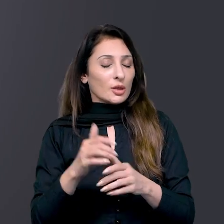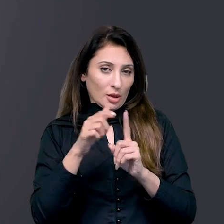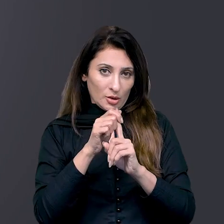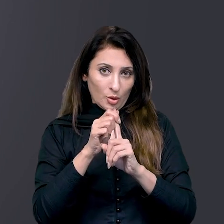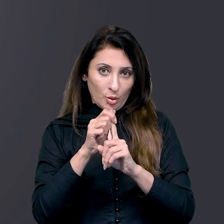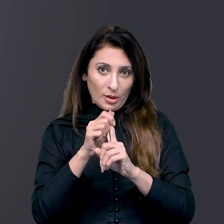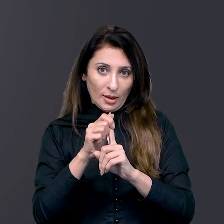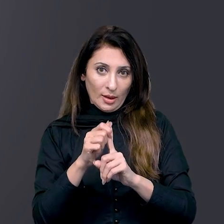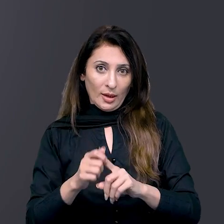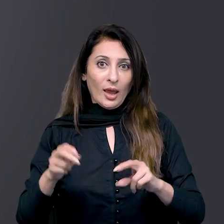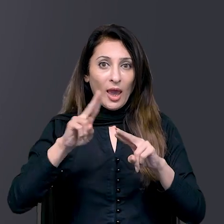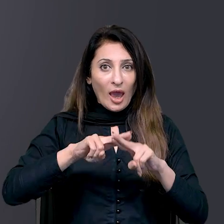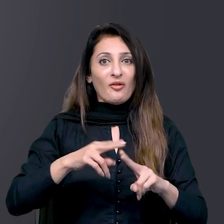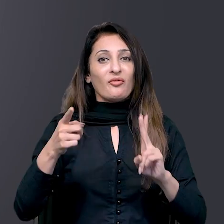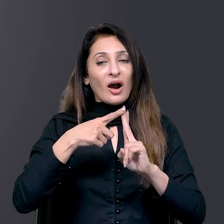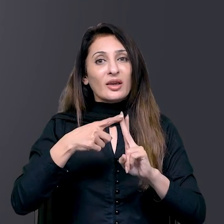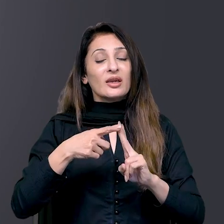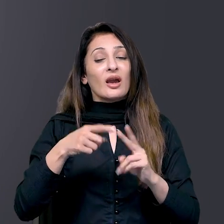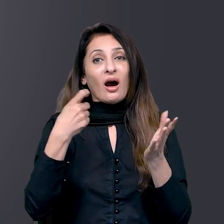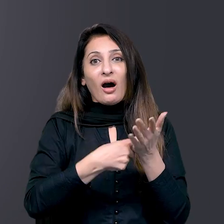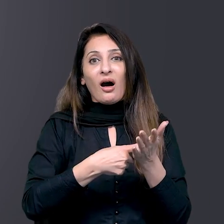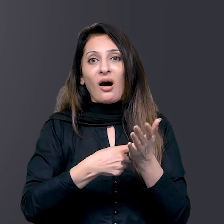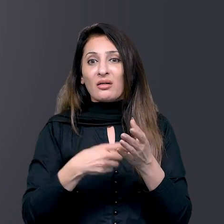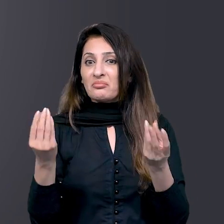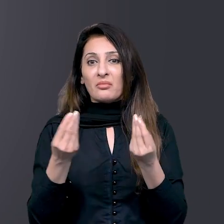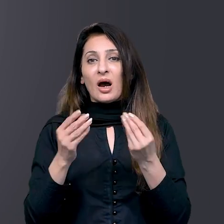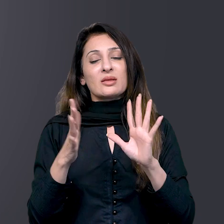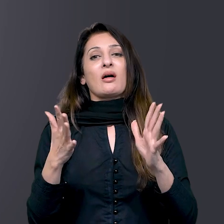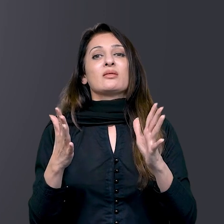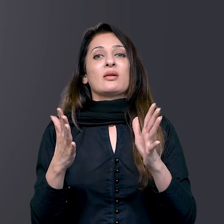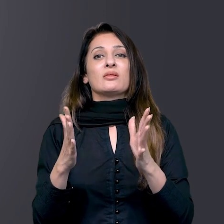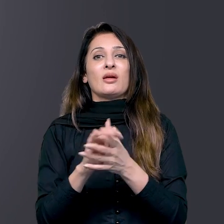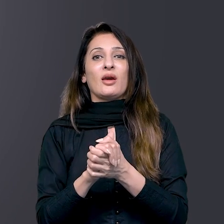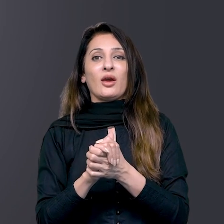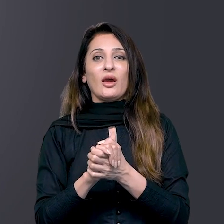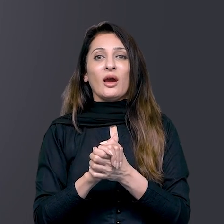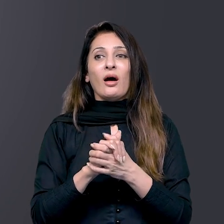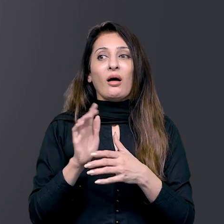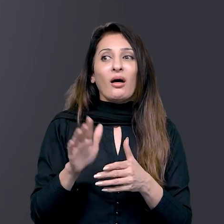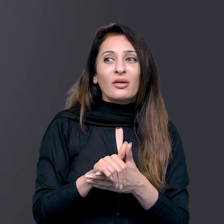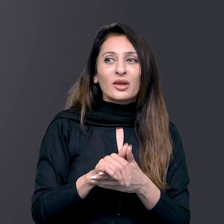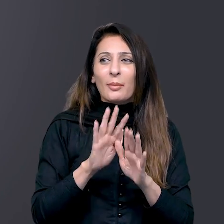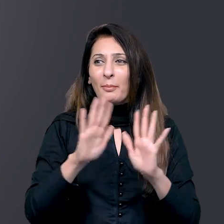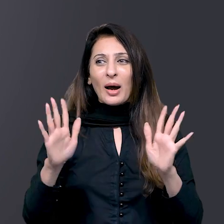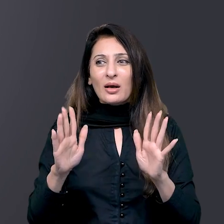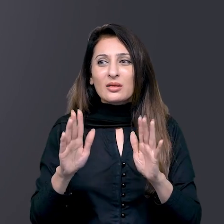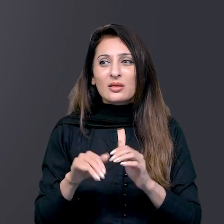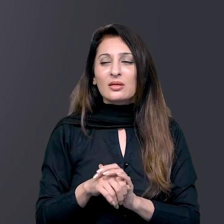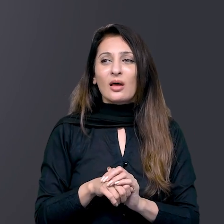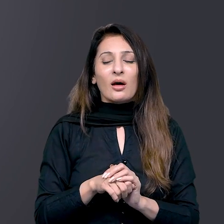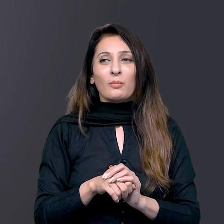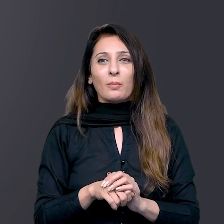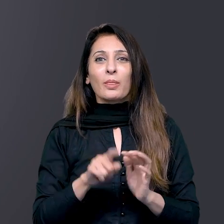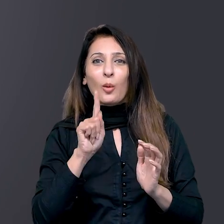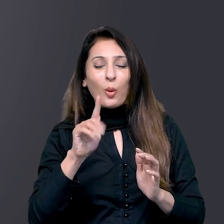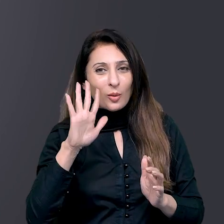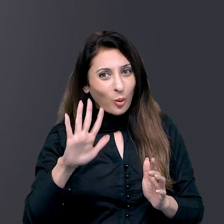So it's not just about calling on 15 and the process is automated and everything starts falling in place.